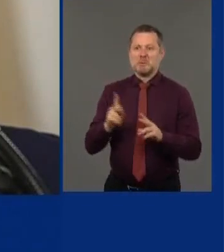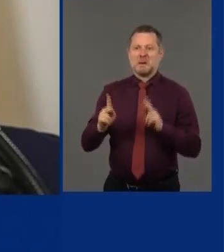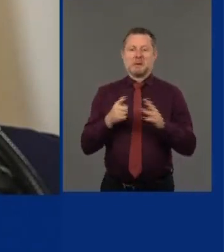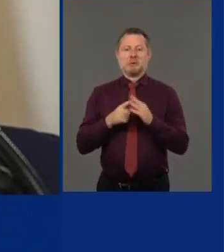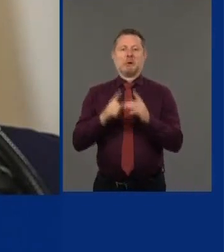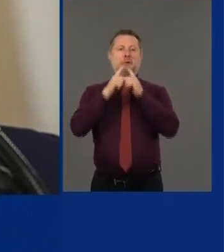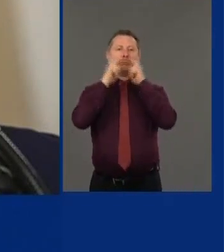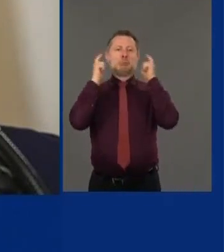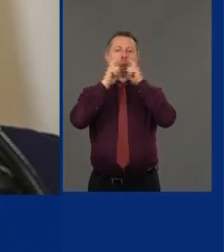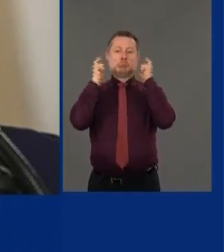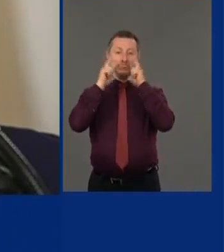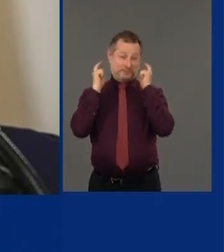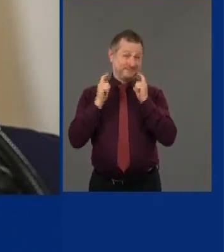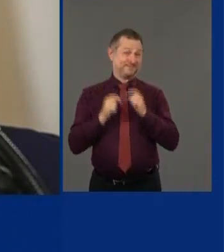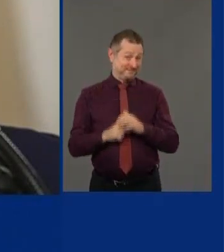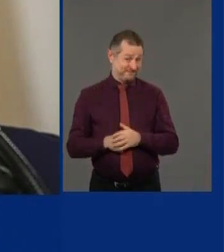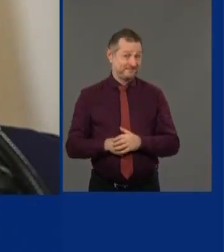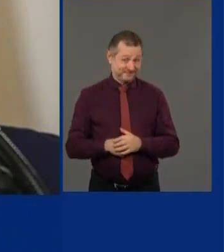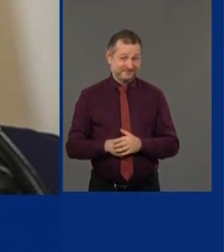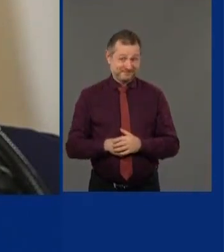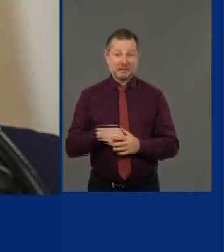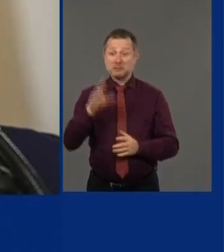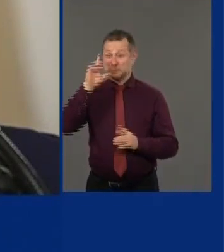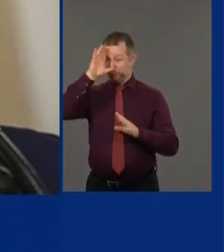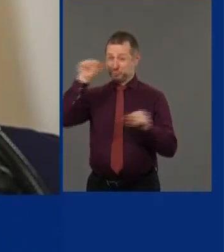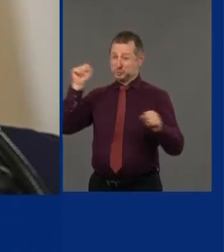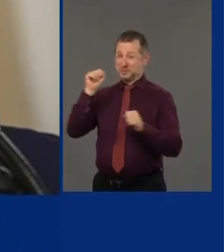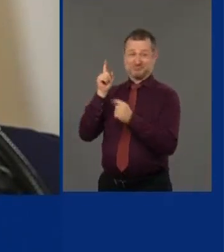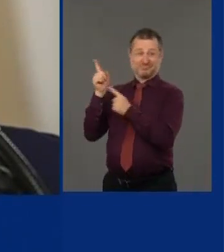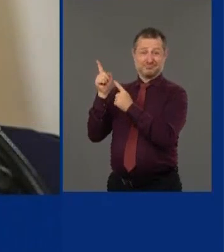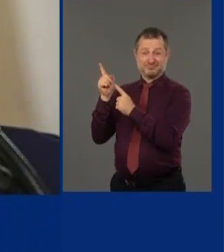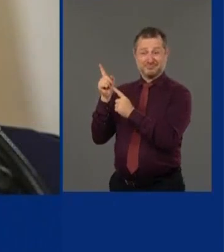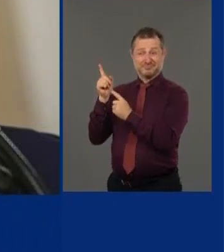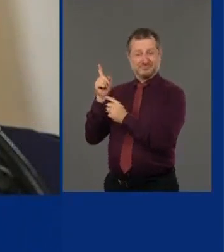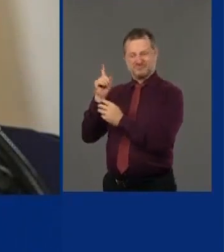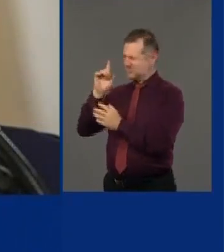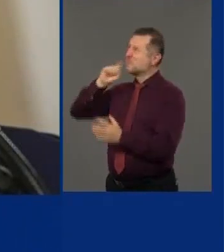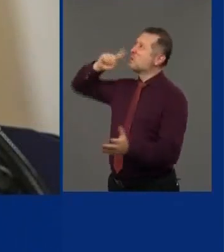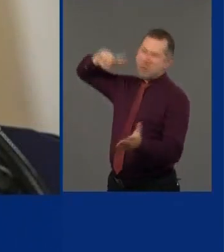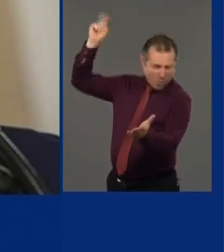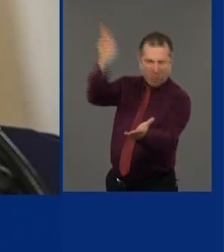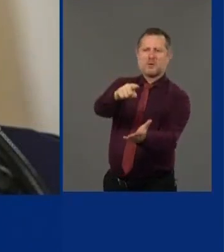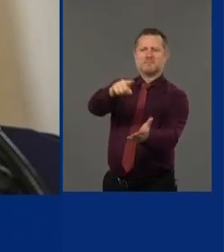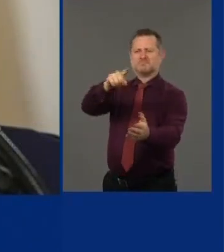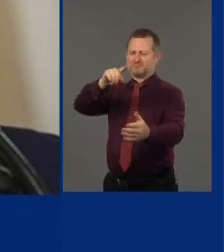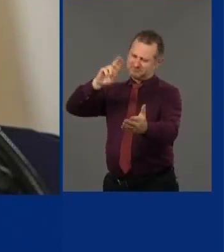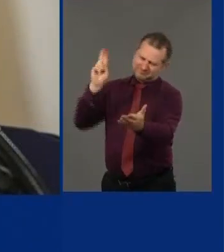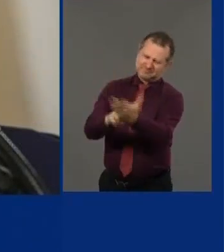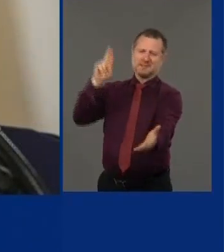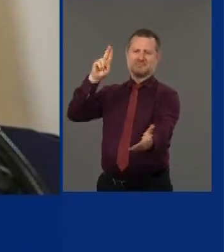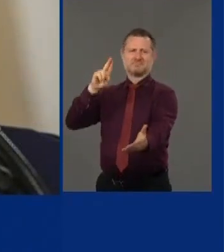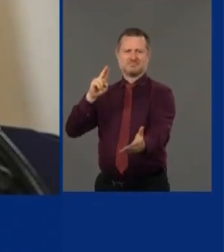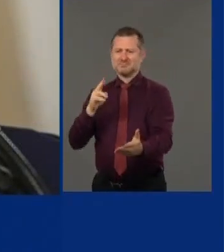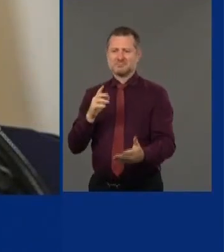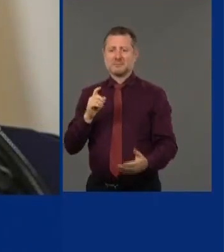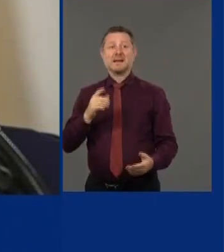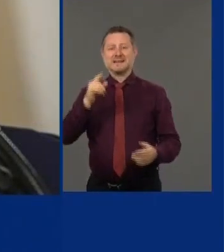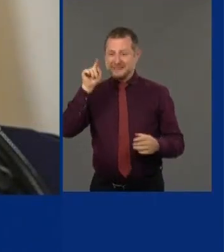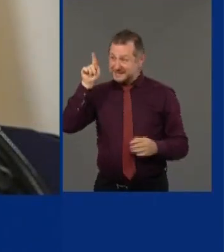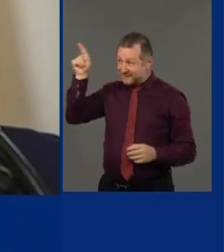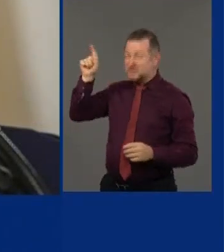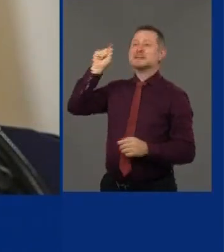wearing masks. Let the president have the same sense and do that as an executive order. And then let the president lead